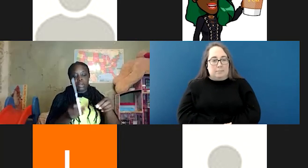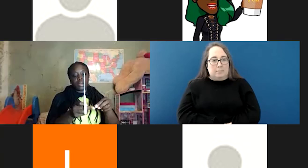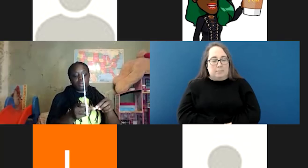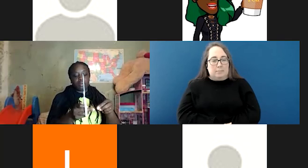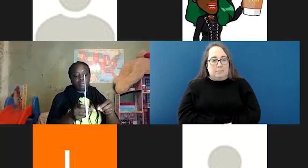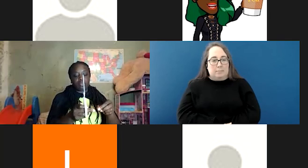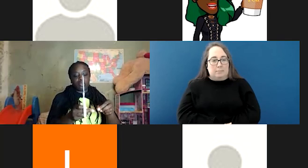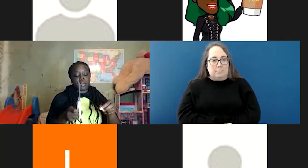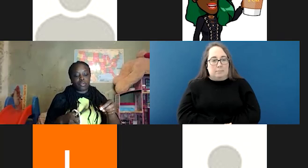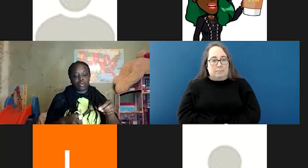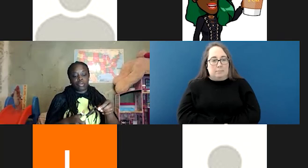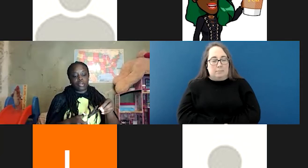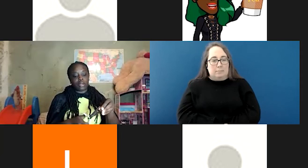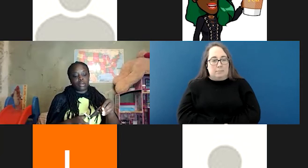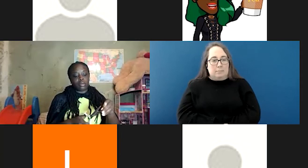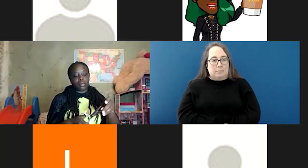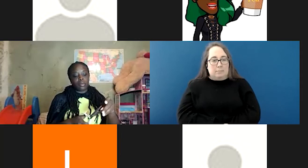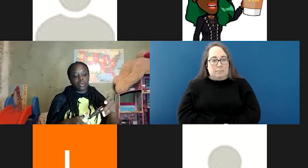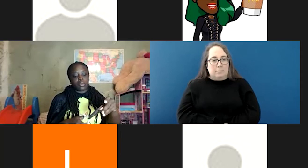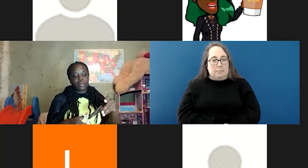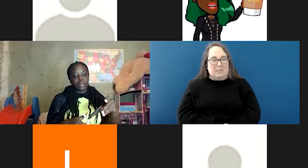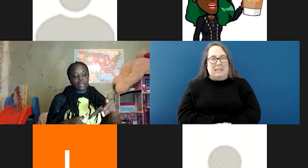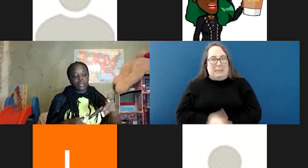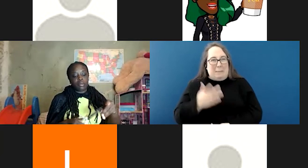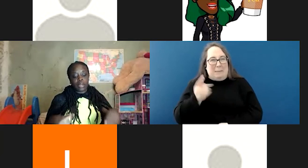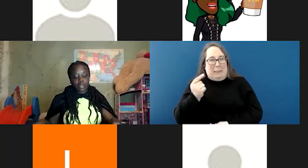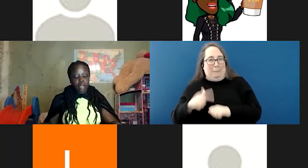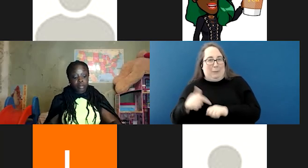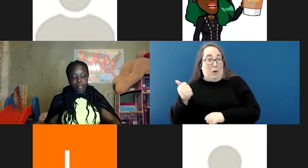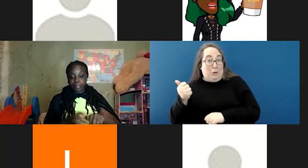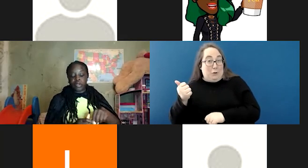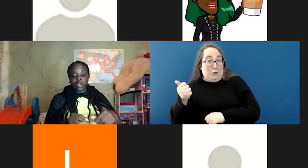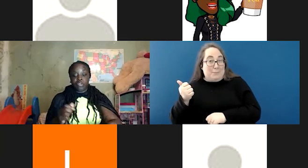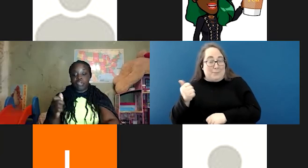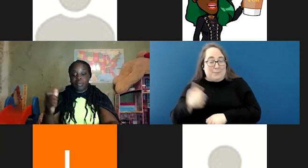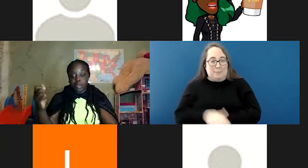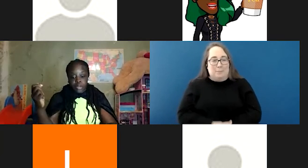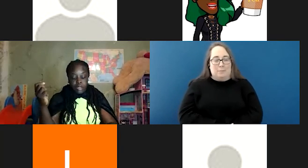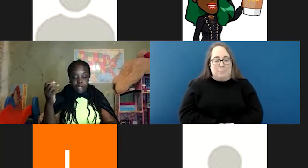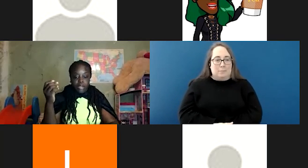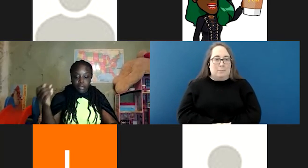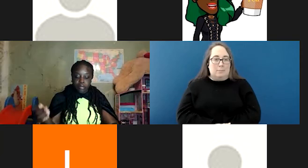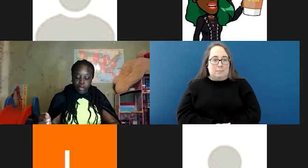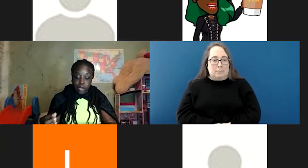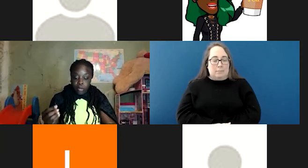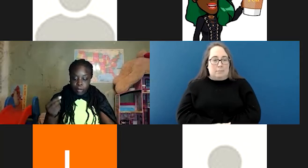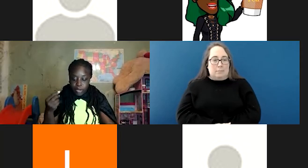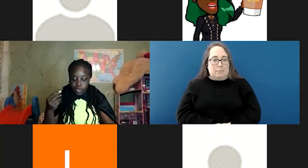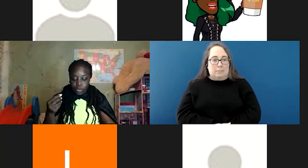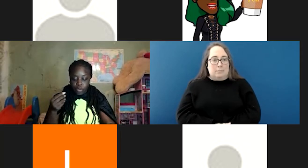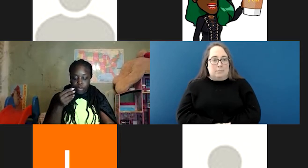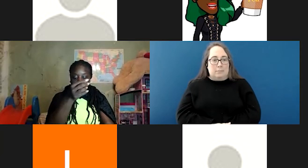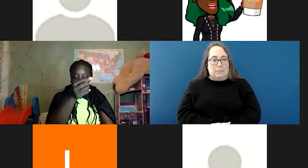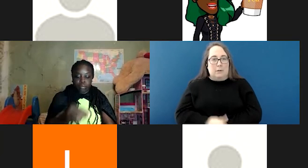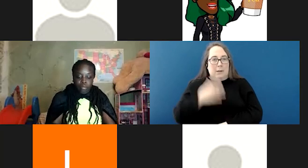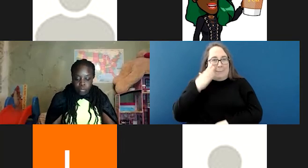I'm gonna, to be sure, just cut a little bit more than what I thought, just to be on the safe side. You can always make it